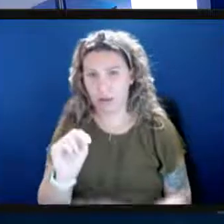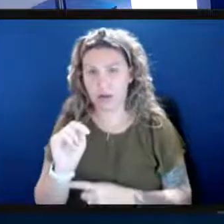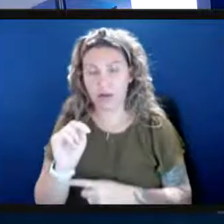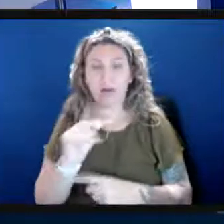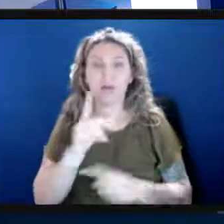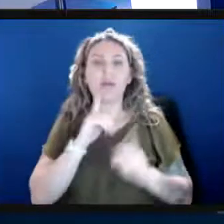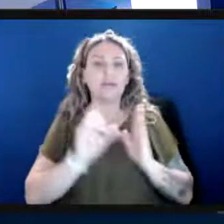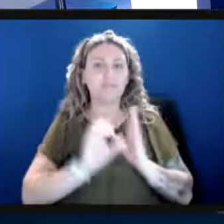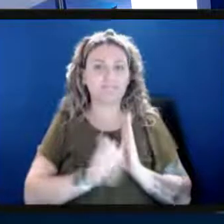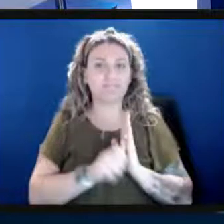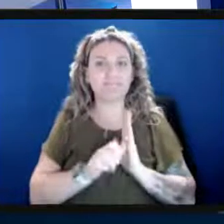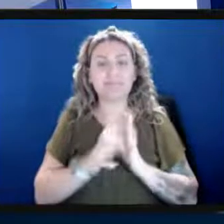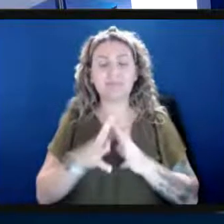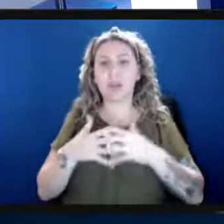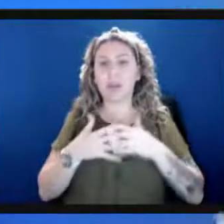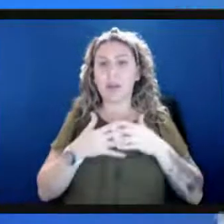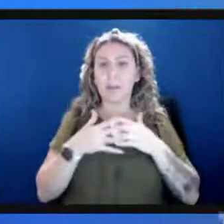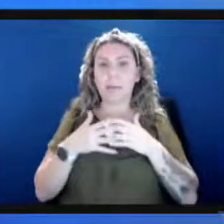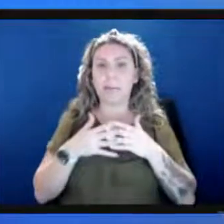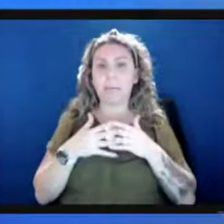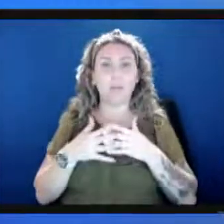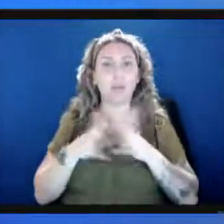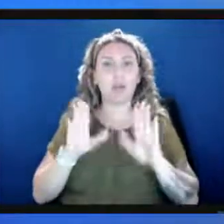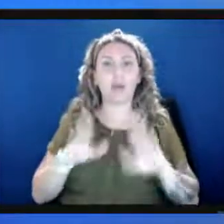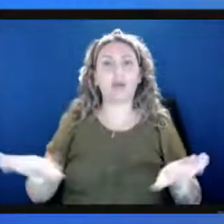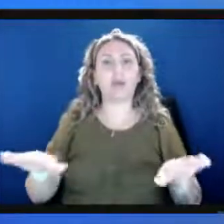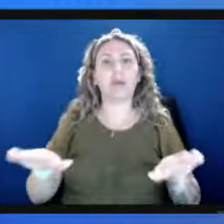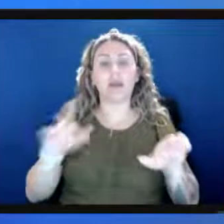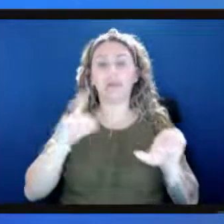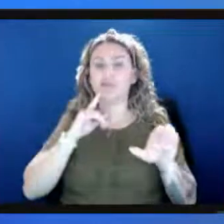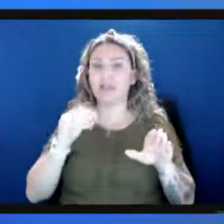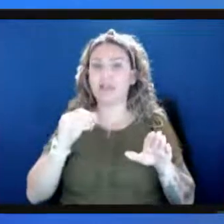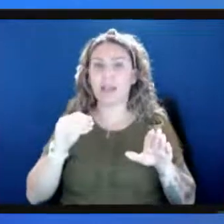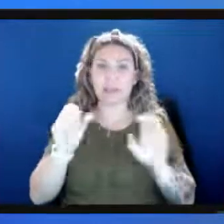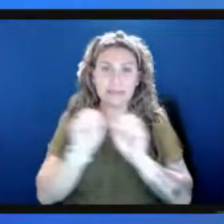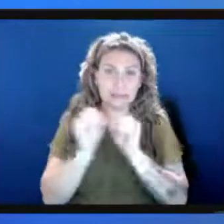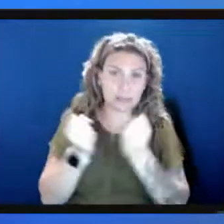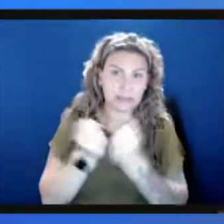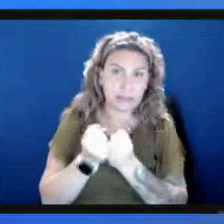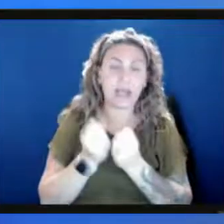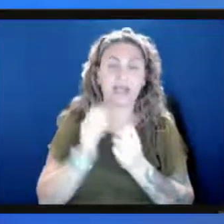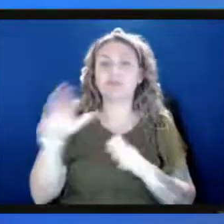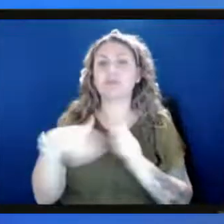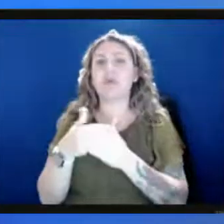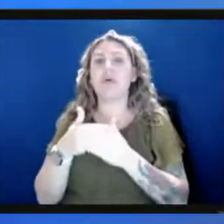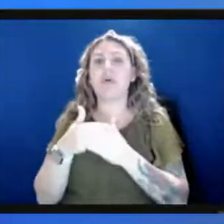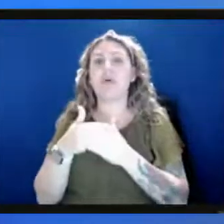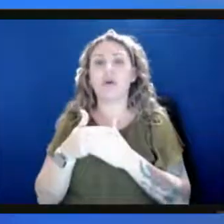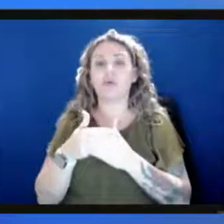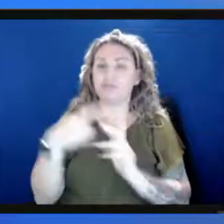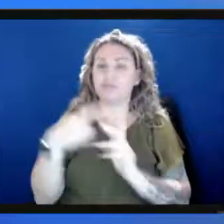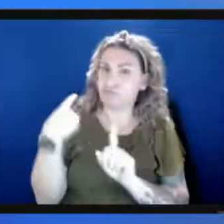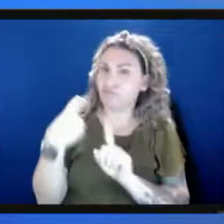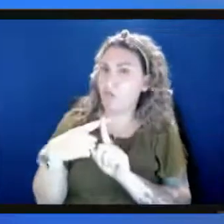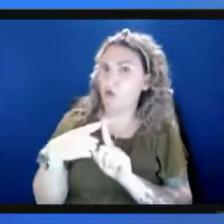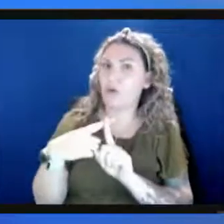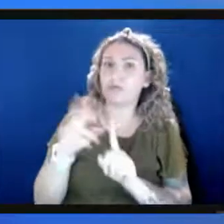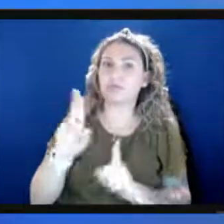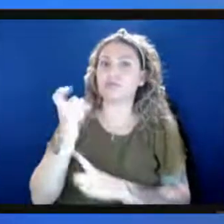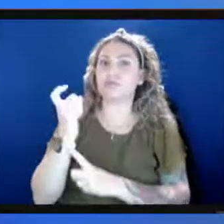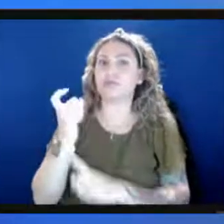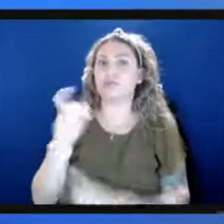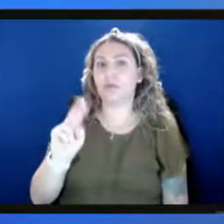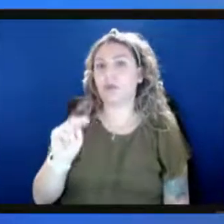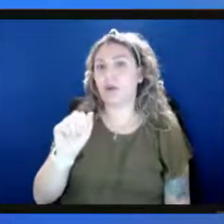of Pediatrics and multiple professional societies are all pro prescription of Narcan. It is not